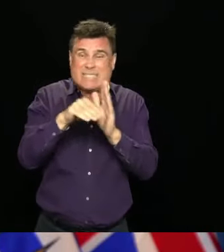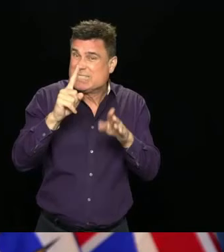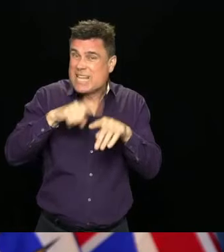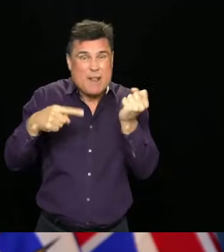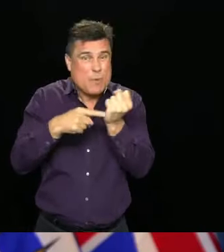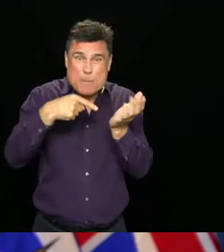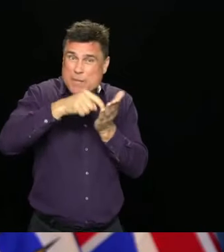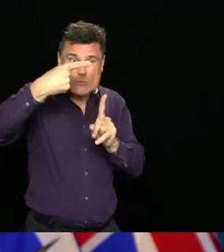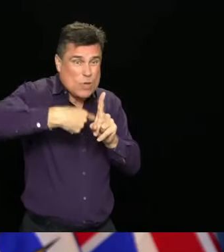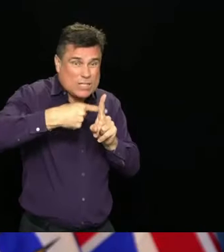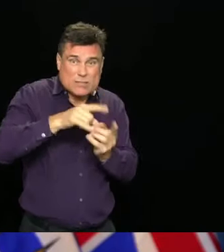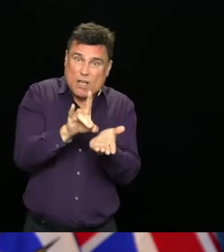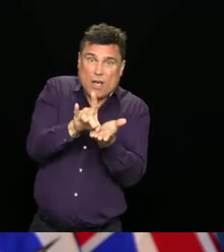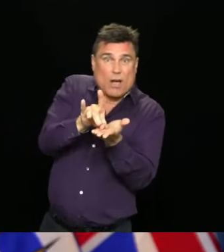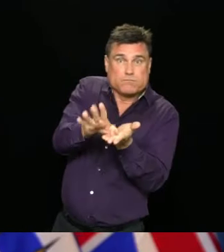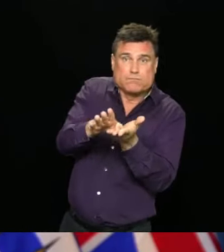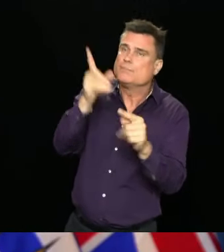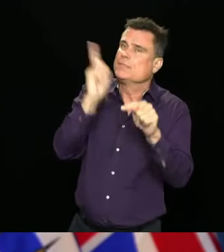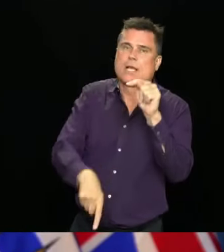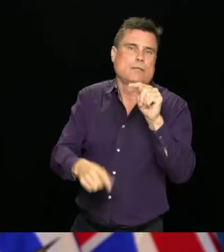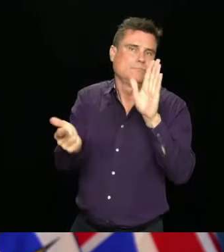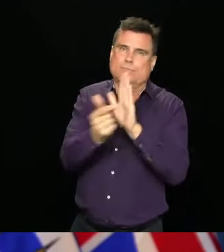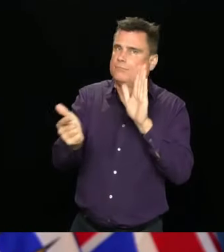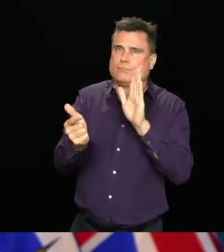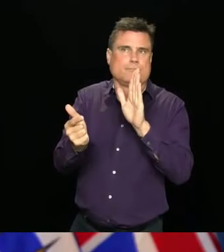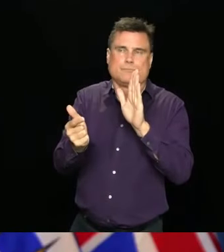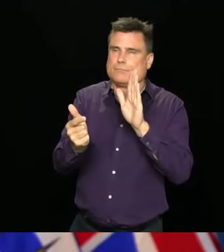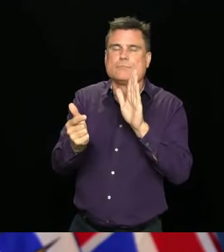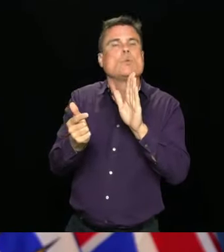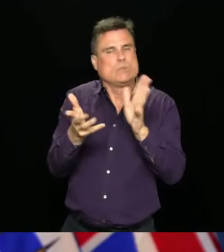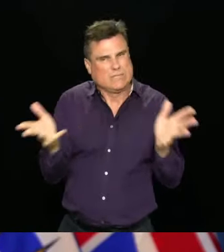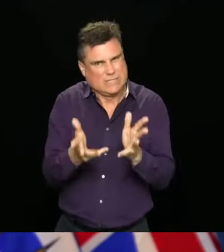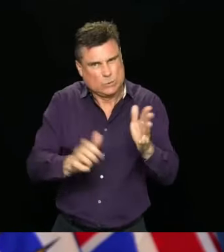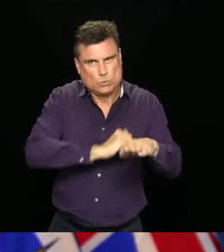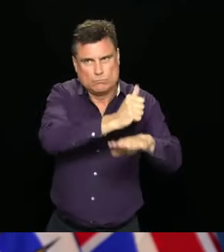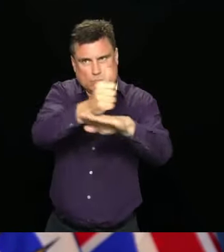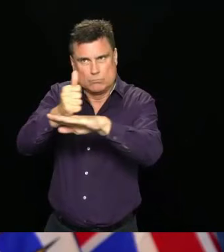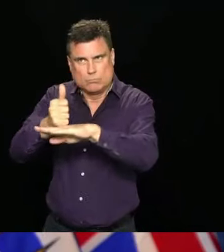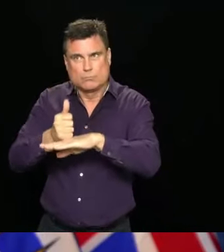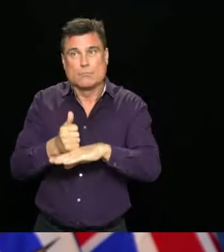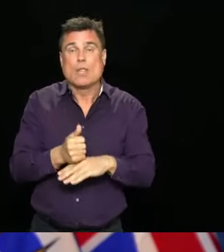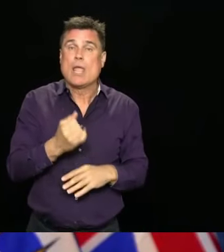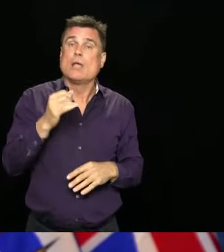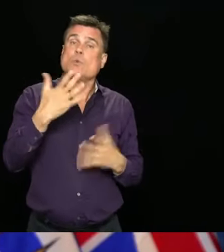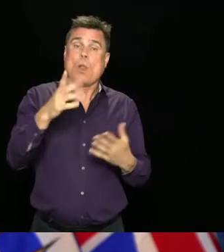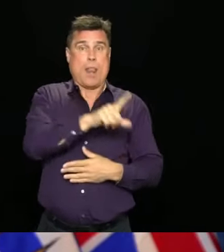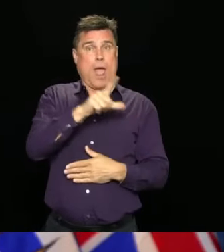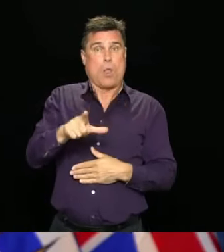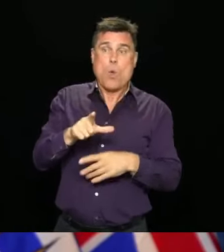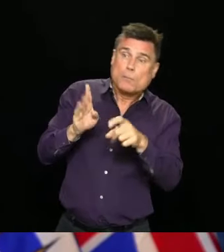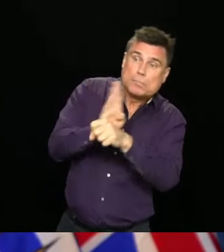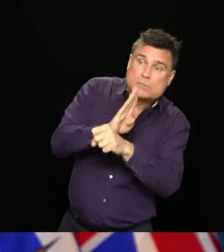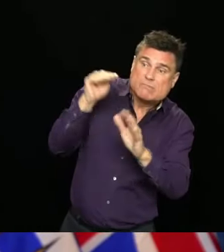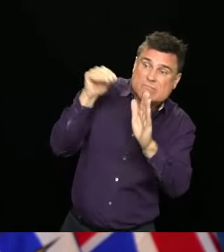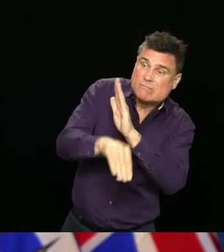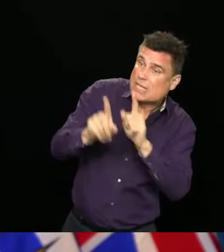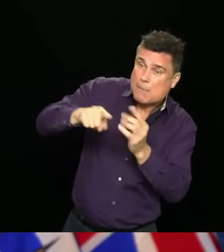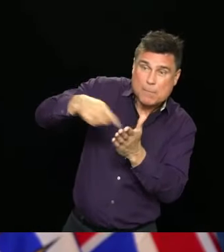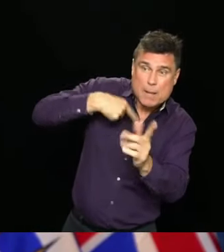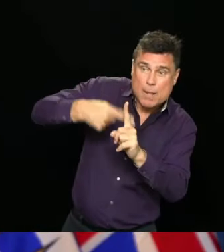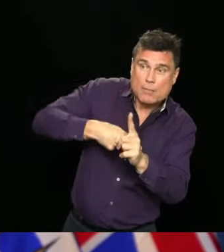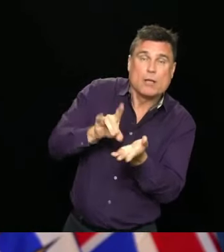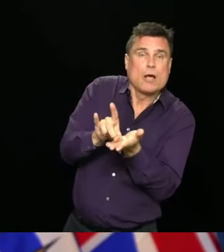order. Preventing landlords who are eligible for the program from evicting tenants can encourage landlords to be